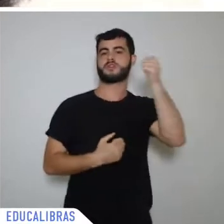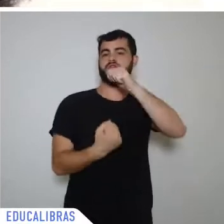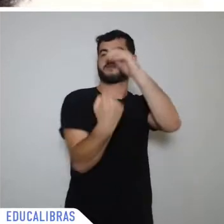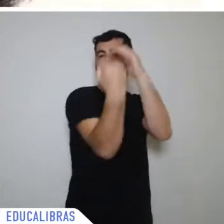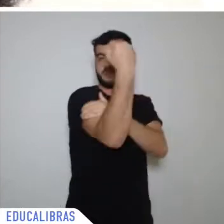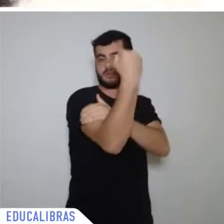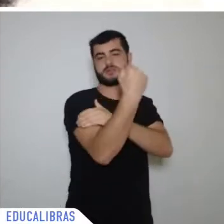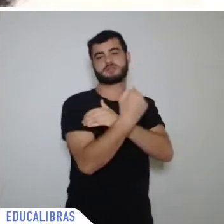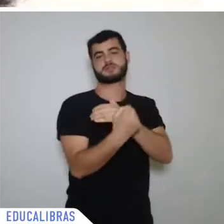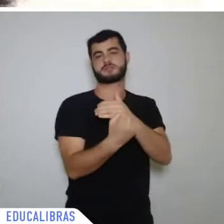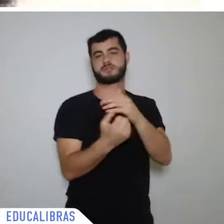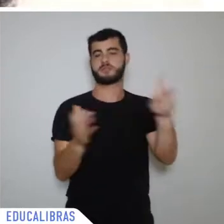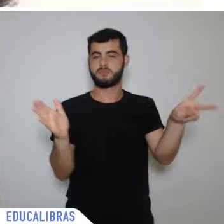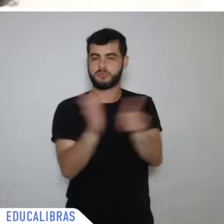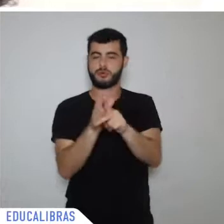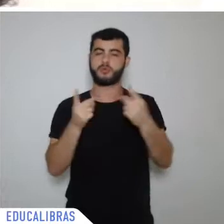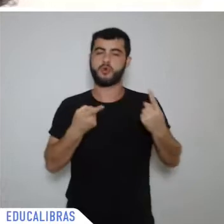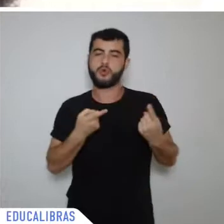feminist, anti-racist